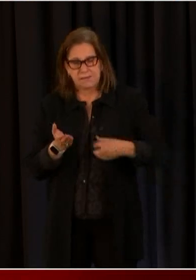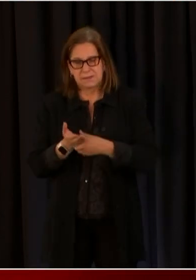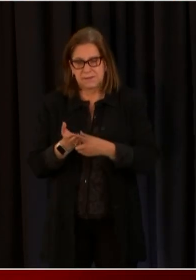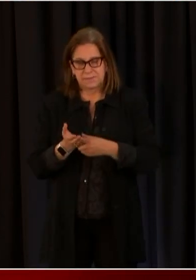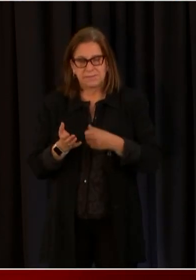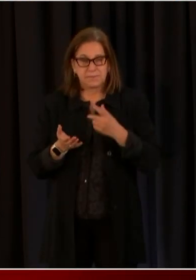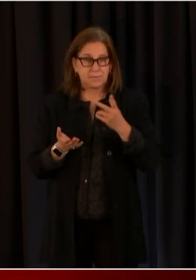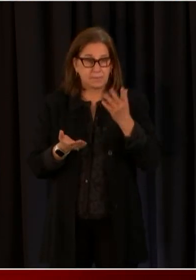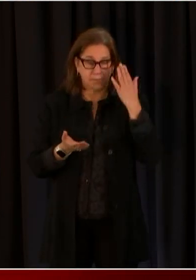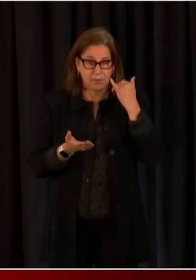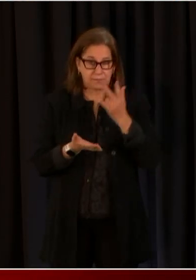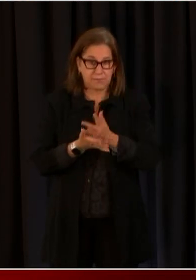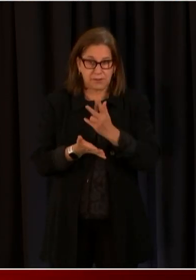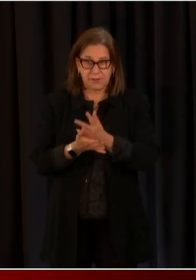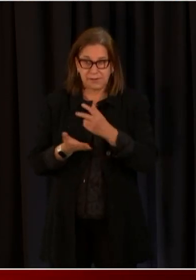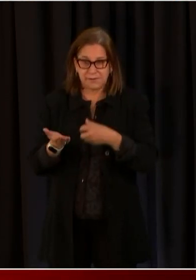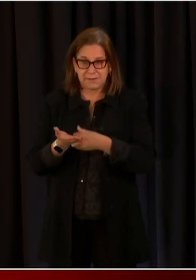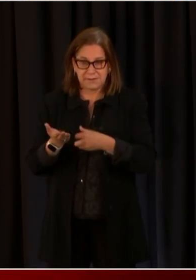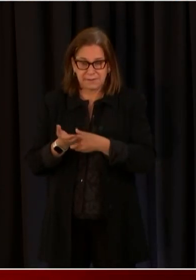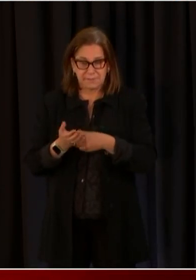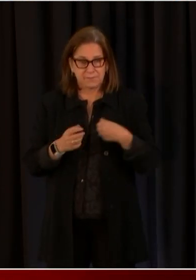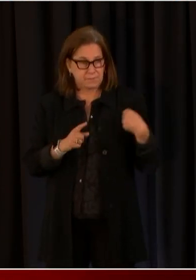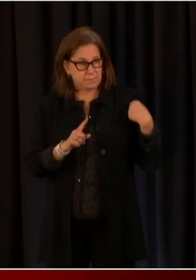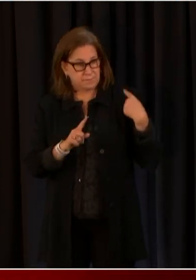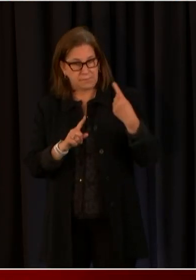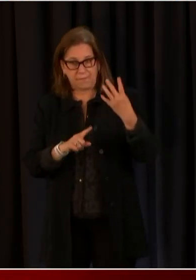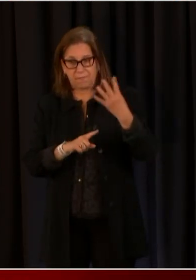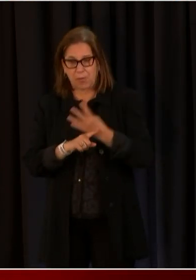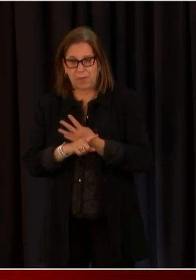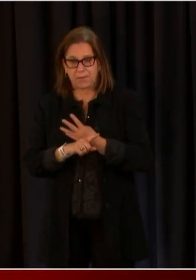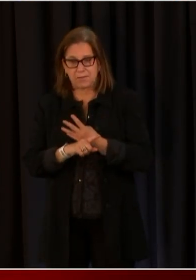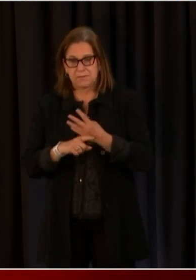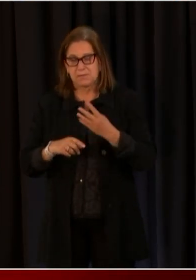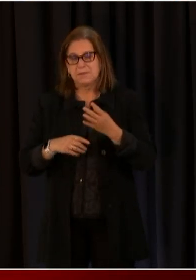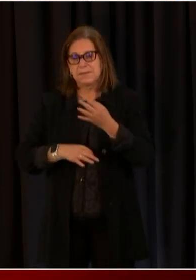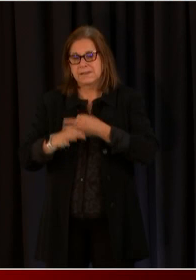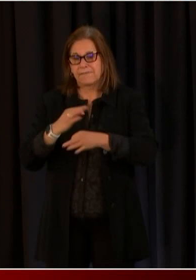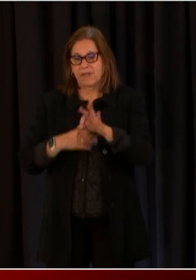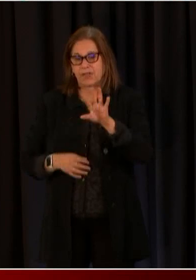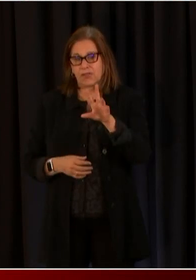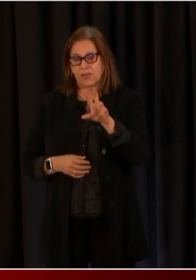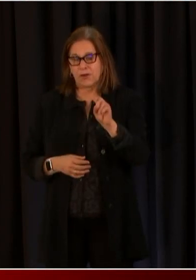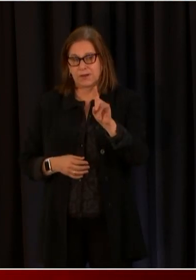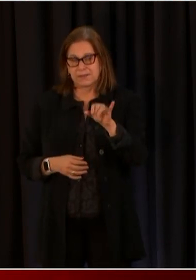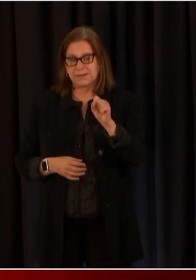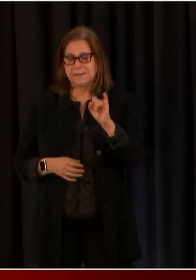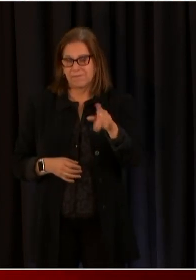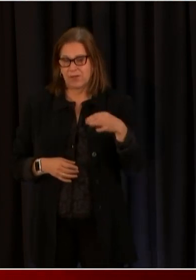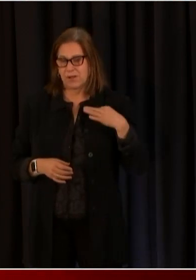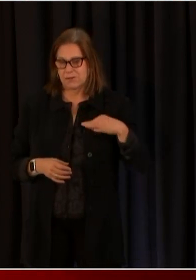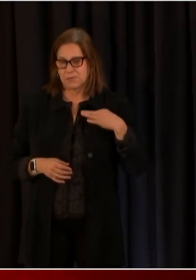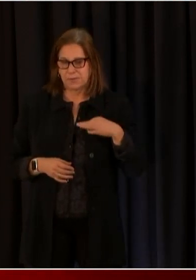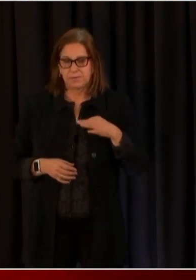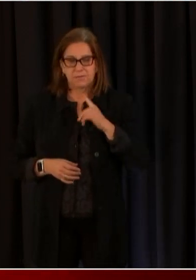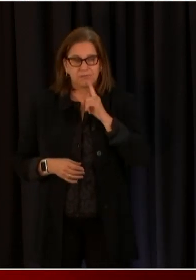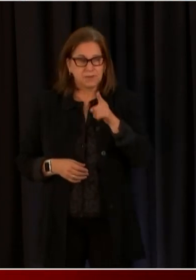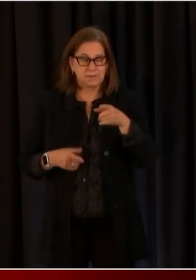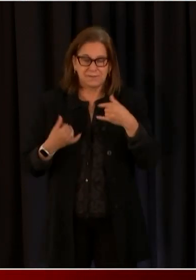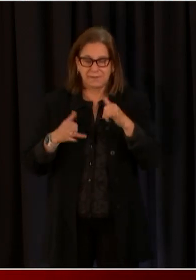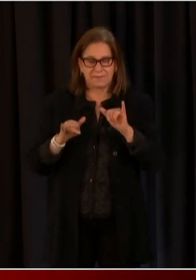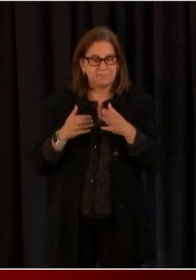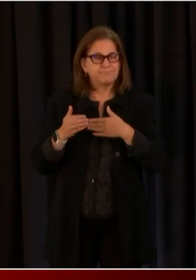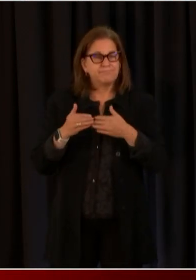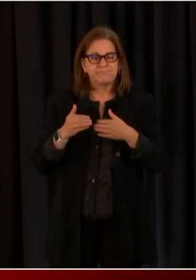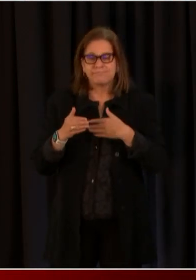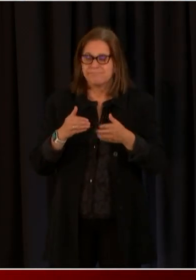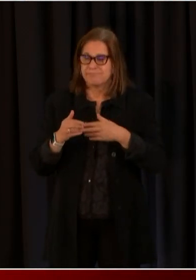and minor moving violations. Drivers eligible for the amnesty program are still obligated to pay their